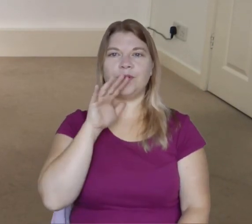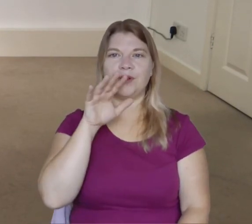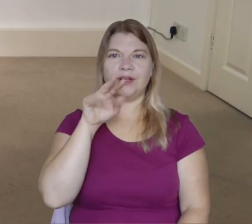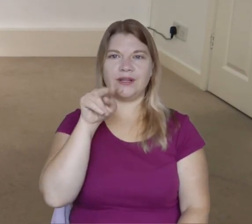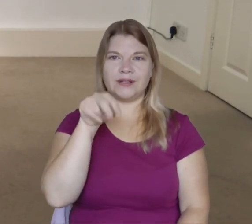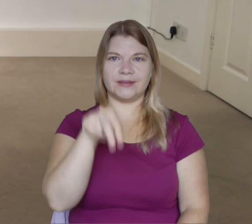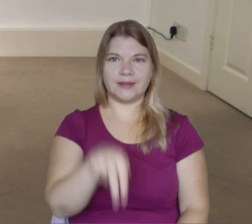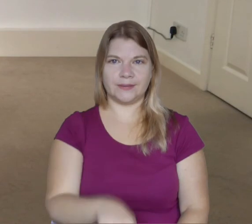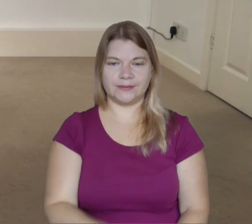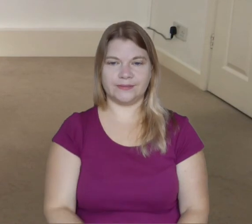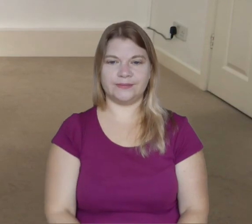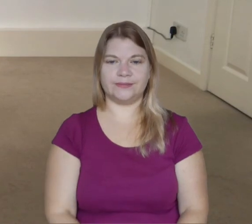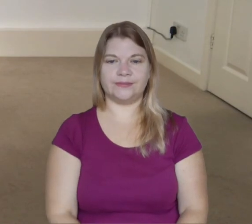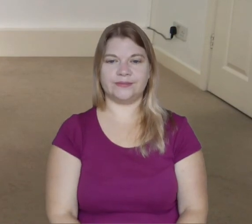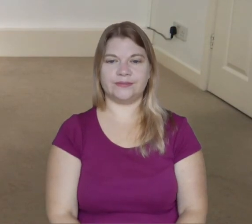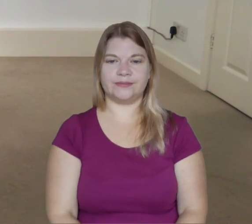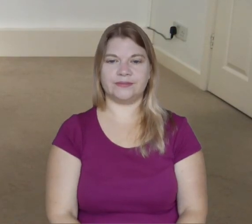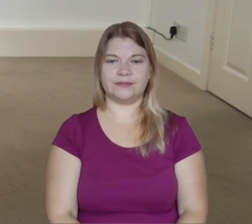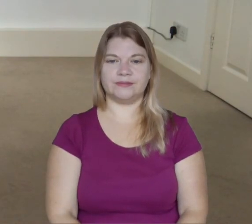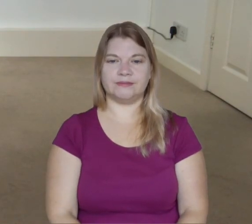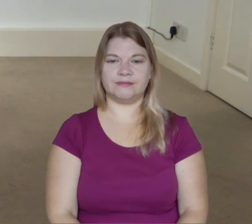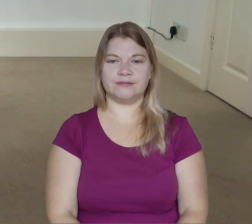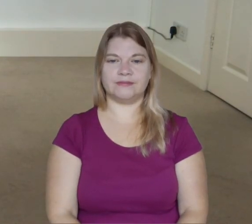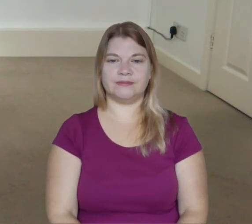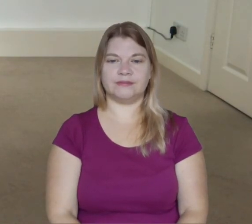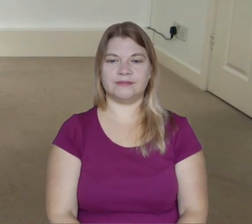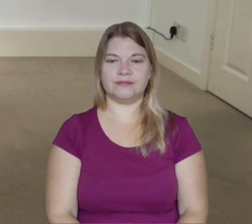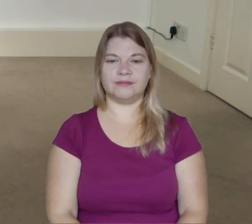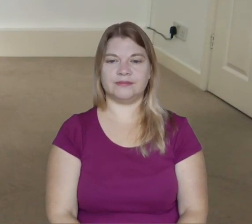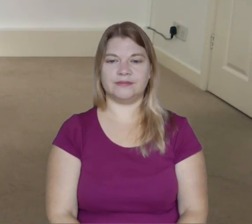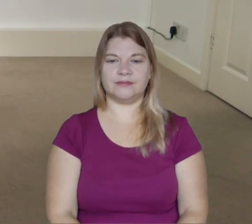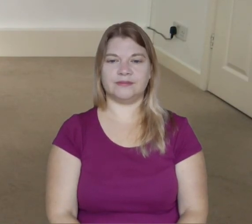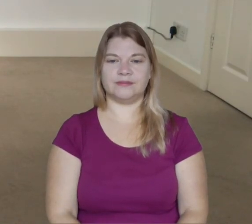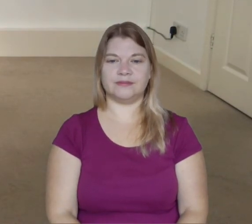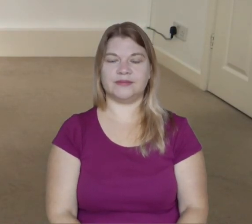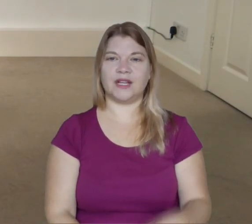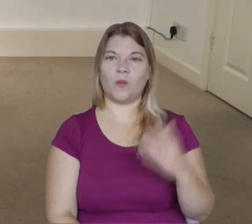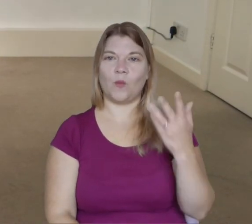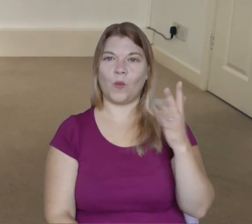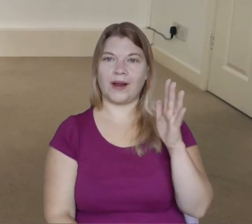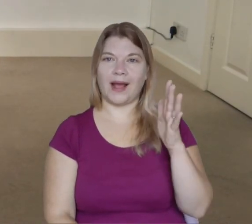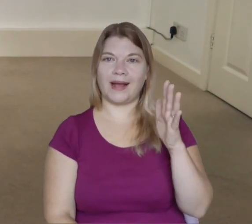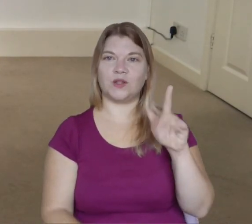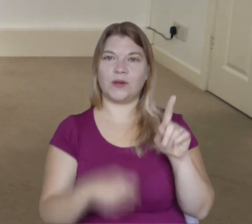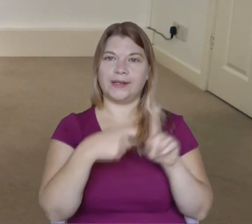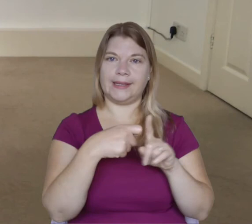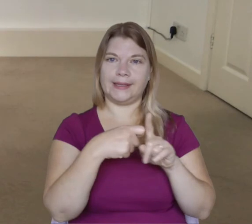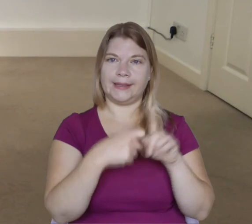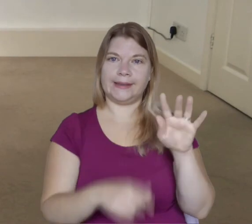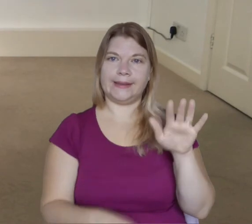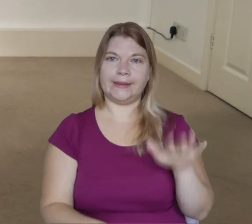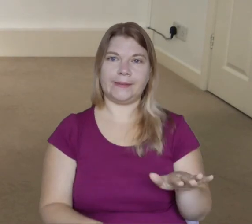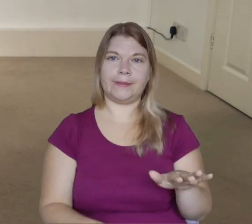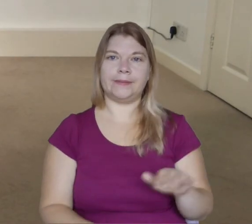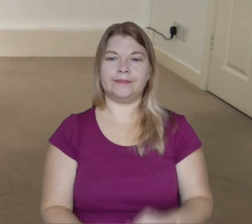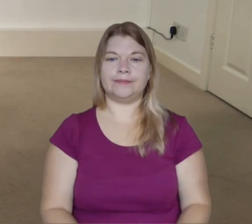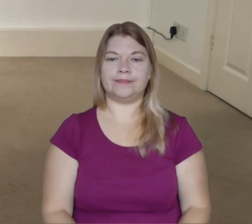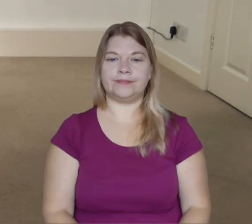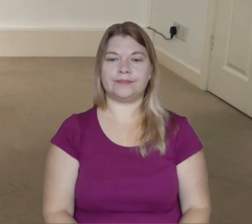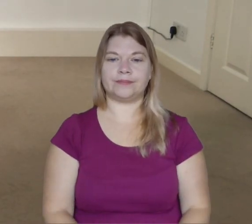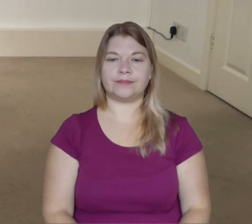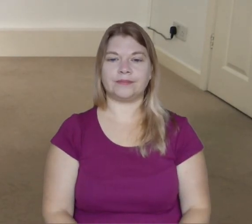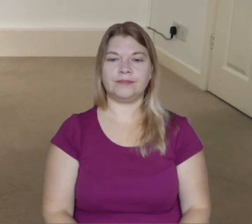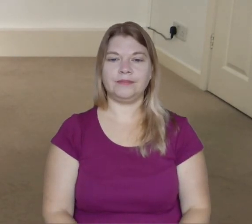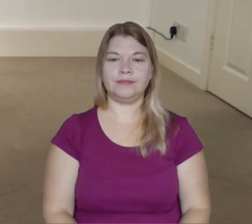and breathing out. Lovely, good. Then I'm going to place one hand on my knee, and then